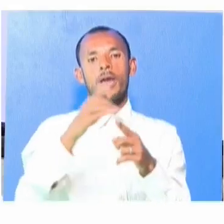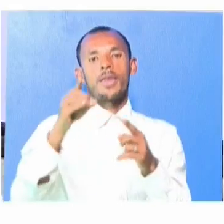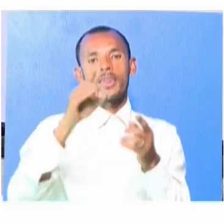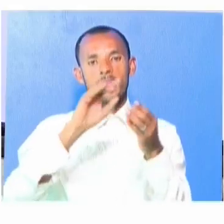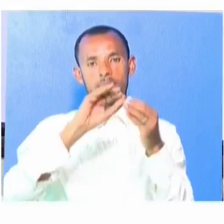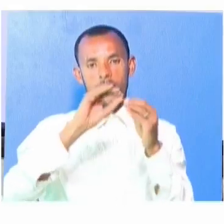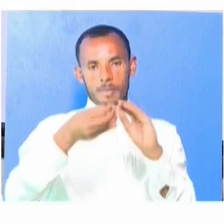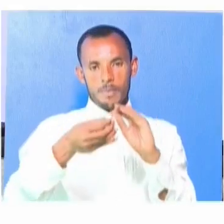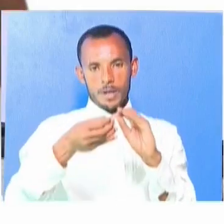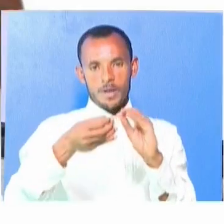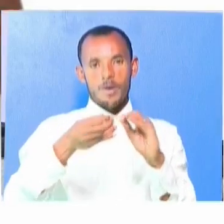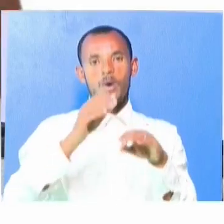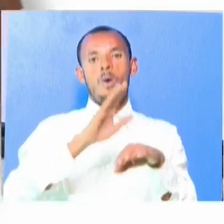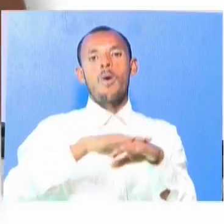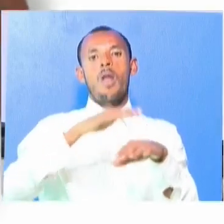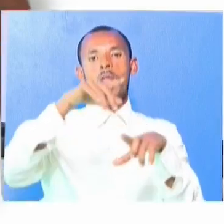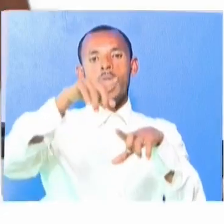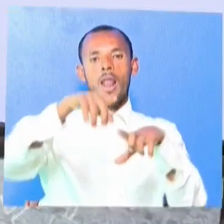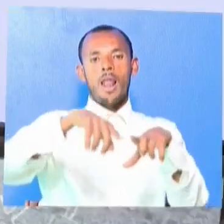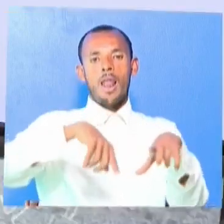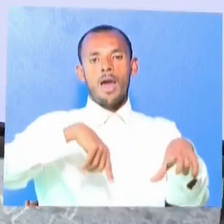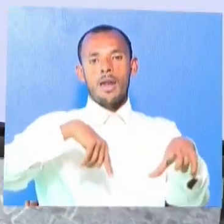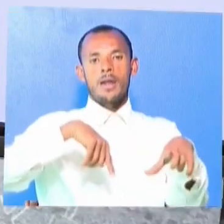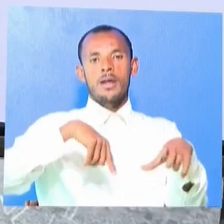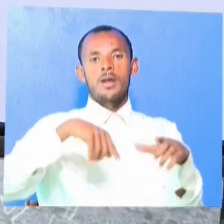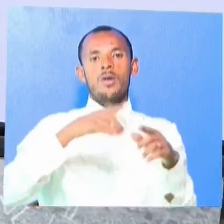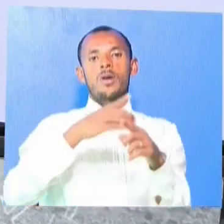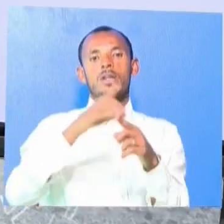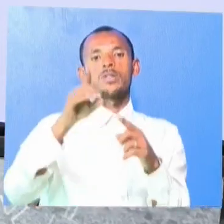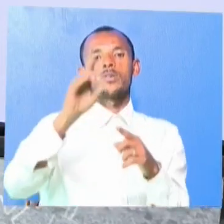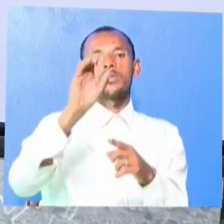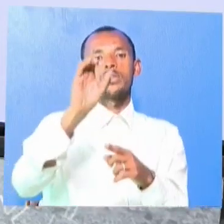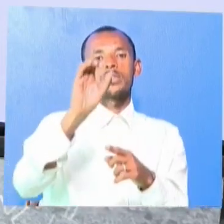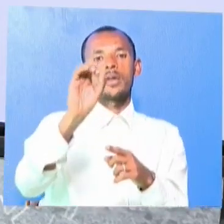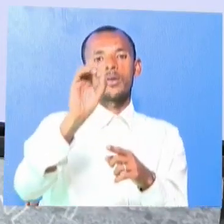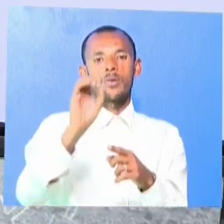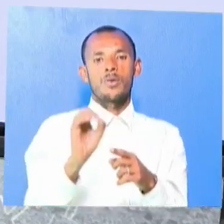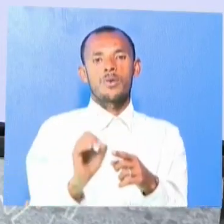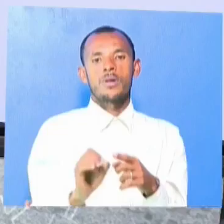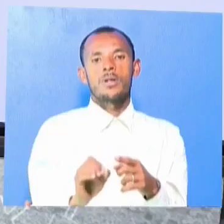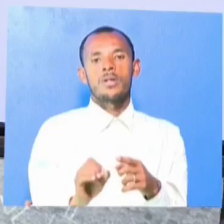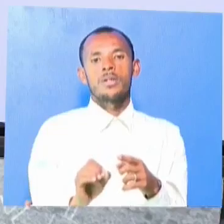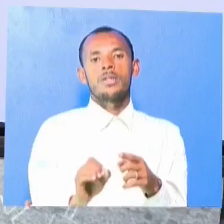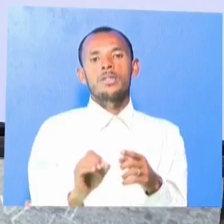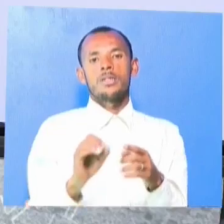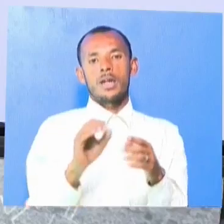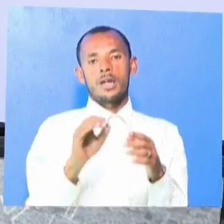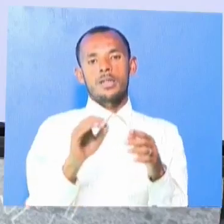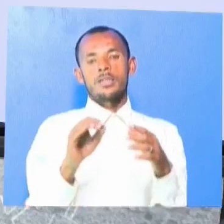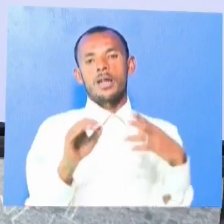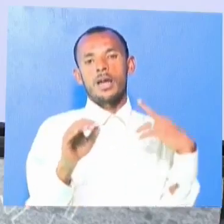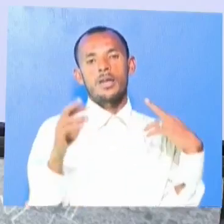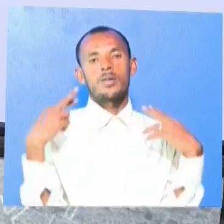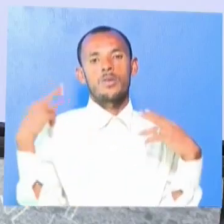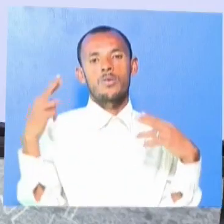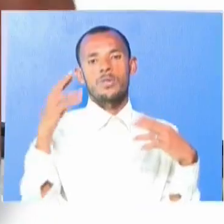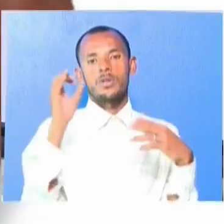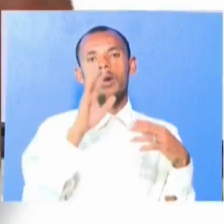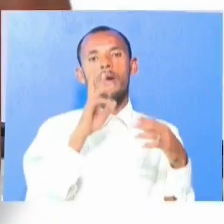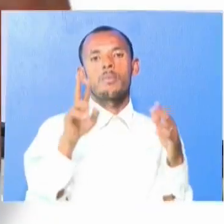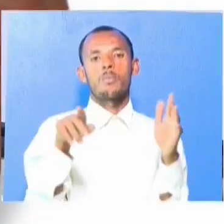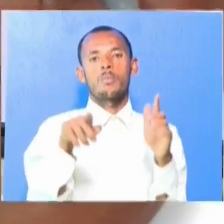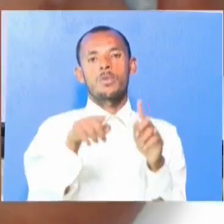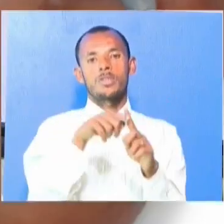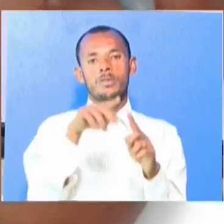line. The location of 0 is here. Numbers to the right of 0 are positive. So positive 13